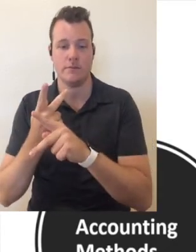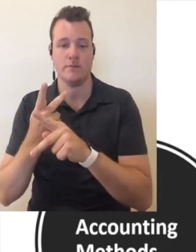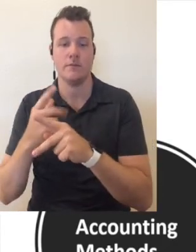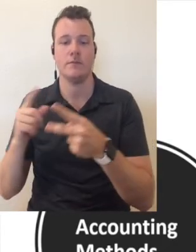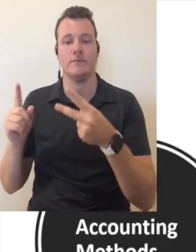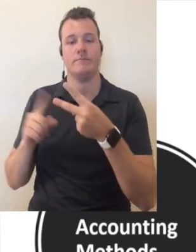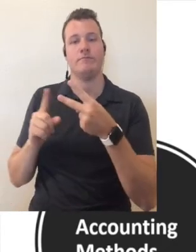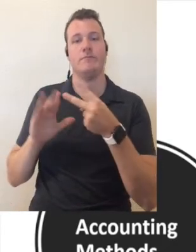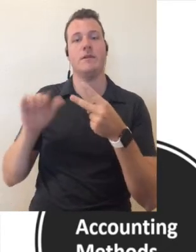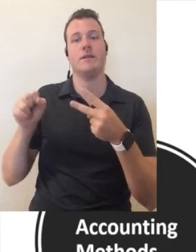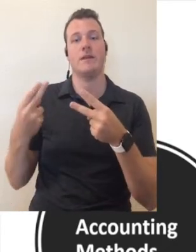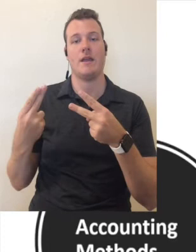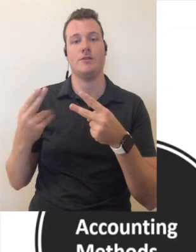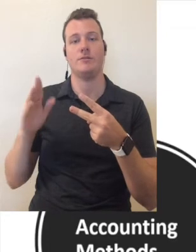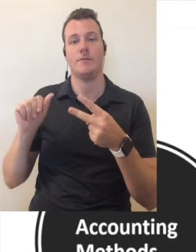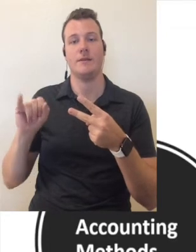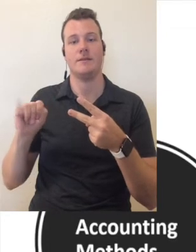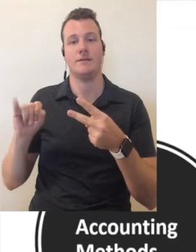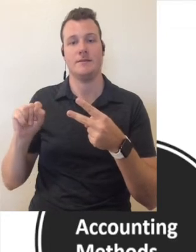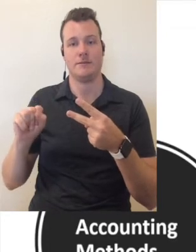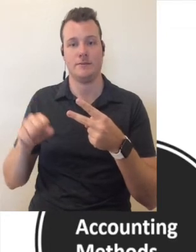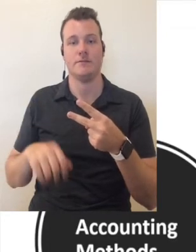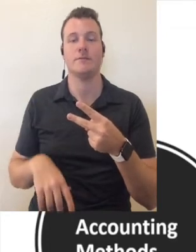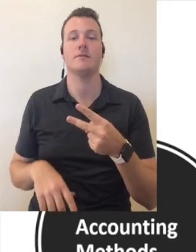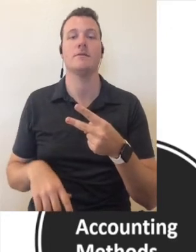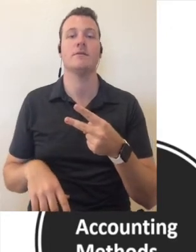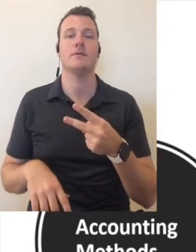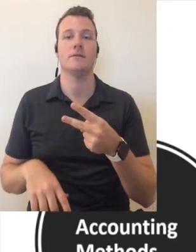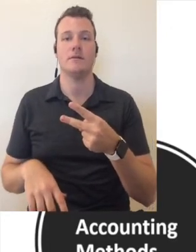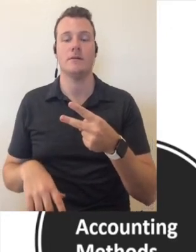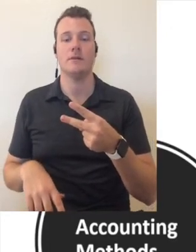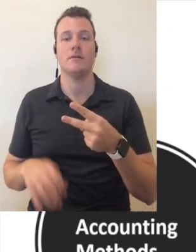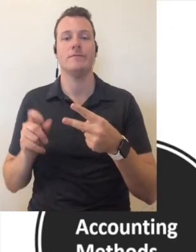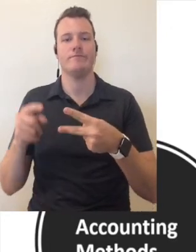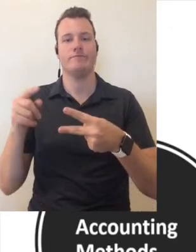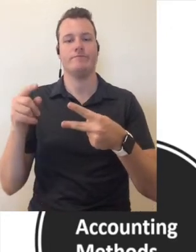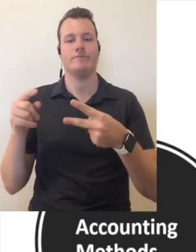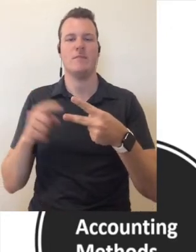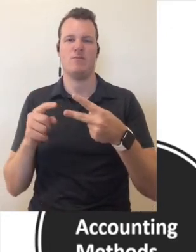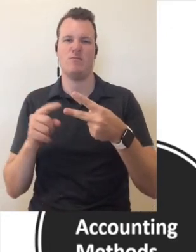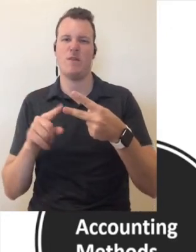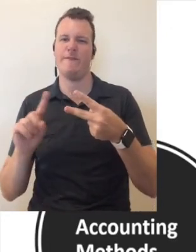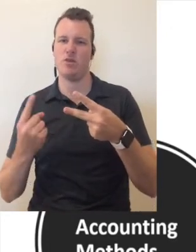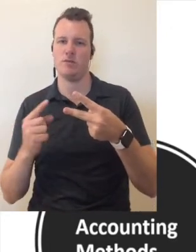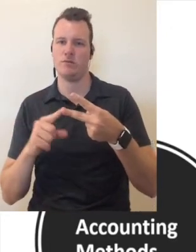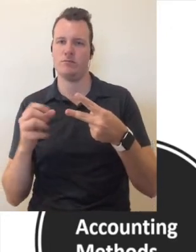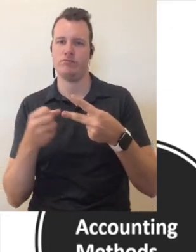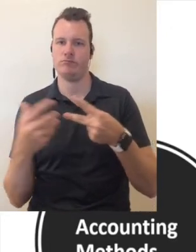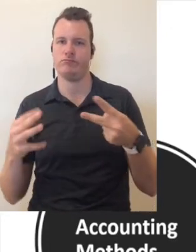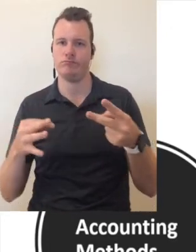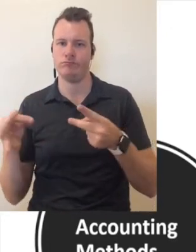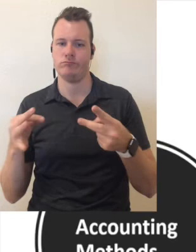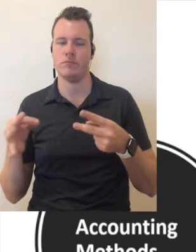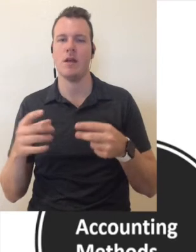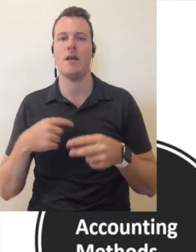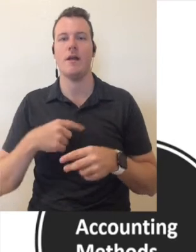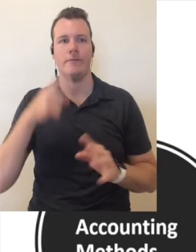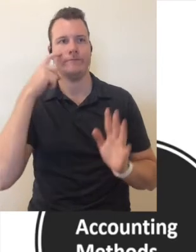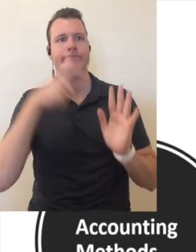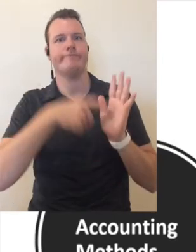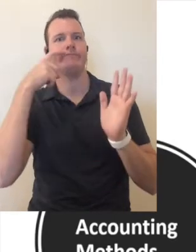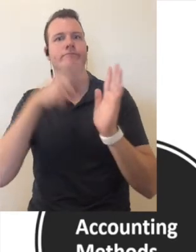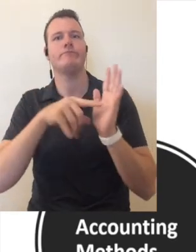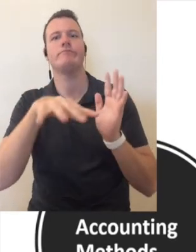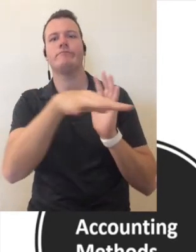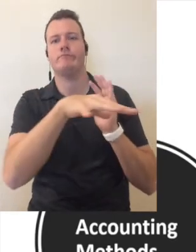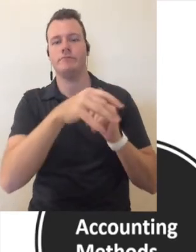style. And at the bottom, there's one that's called a cash basis. Okay. So I'm going to start at the bottom where it says cash basis because